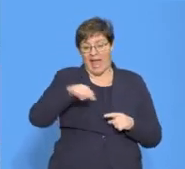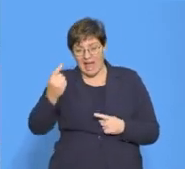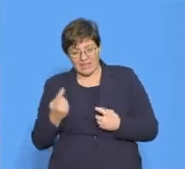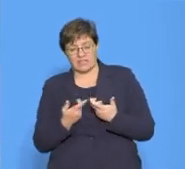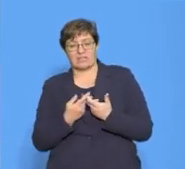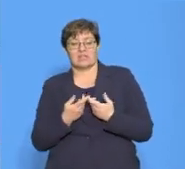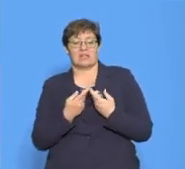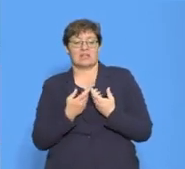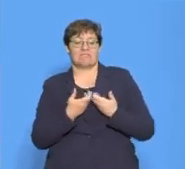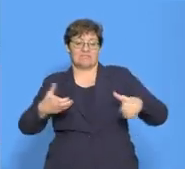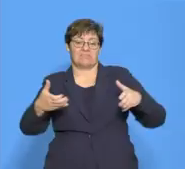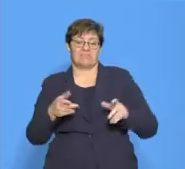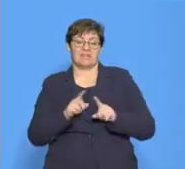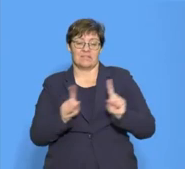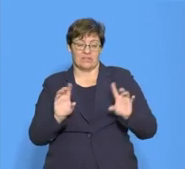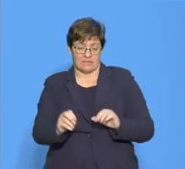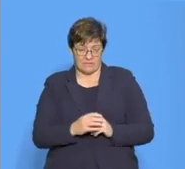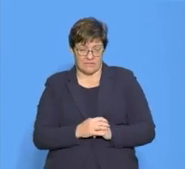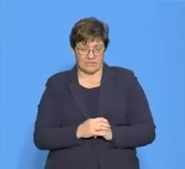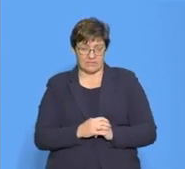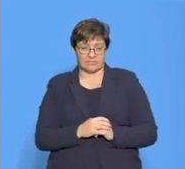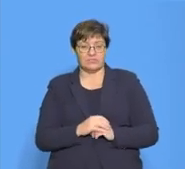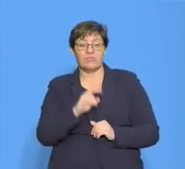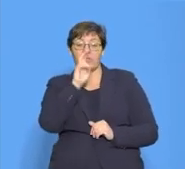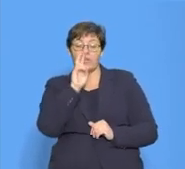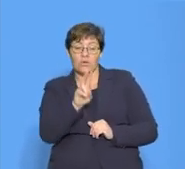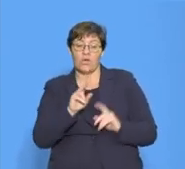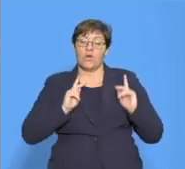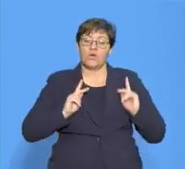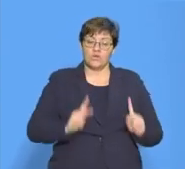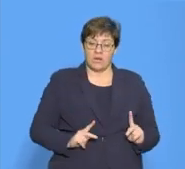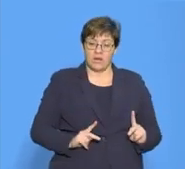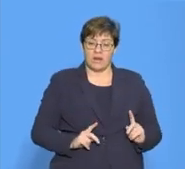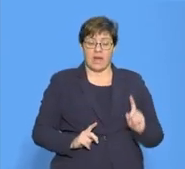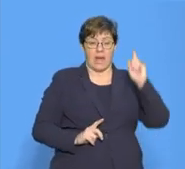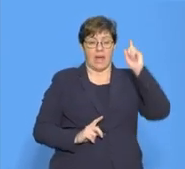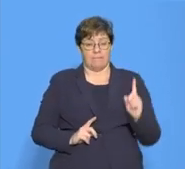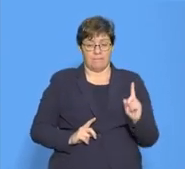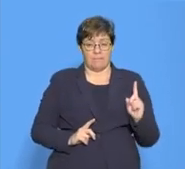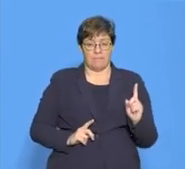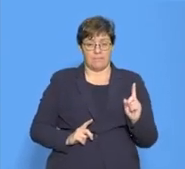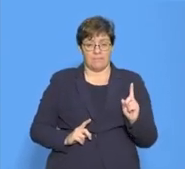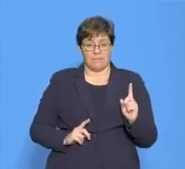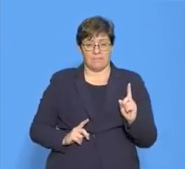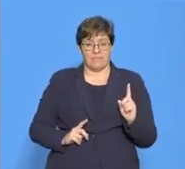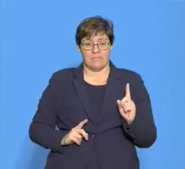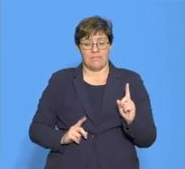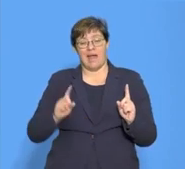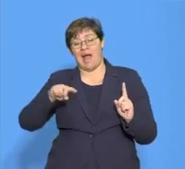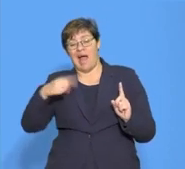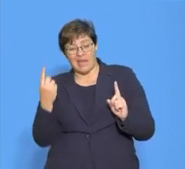of primates. Okay, so let's have a look. If we see on this diagram, we can see humans in an upright position,